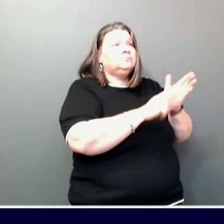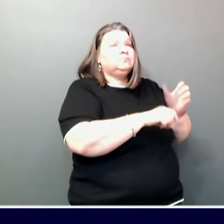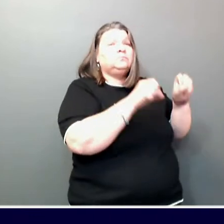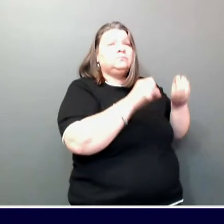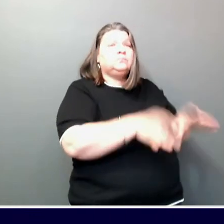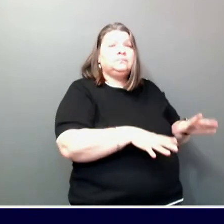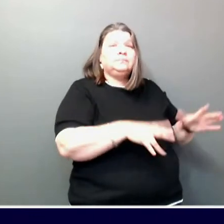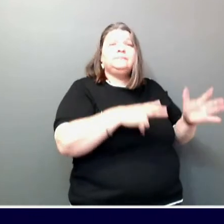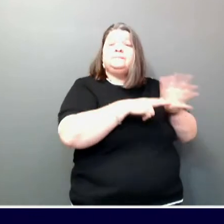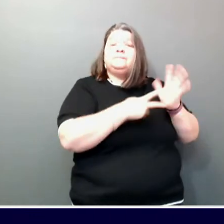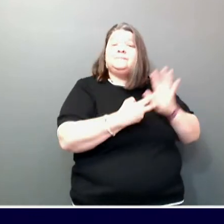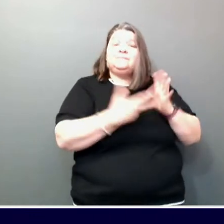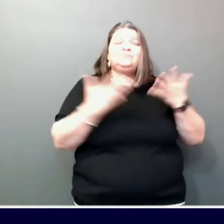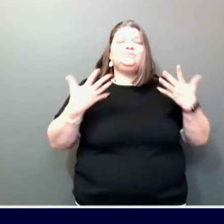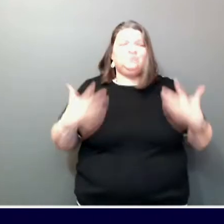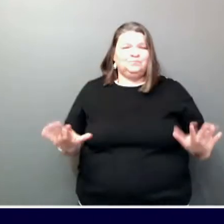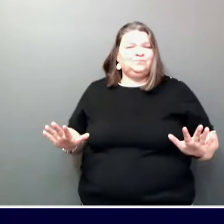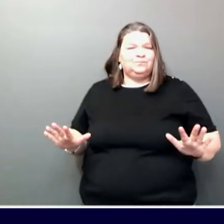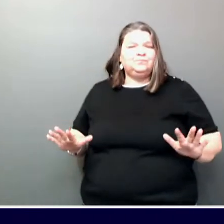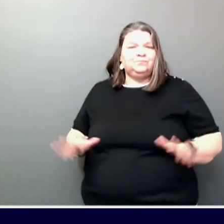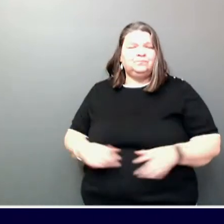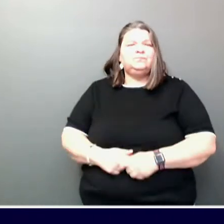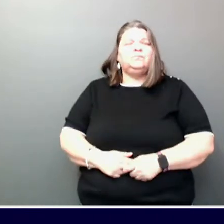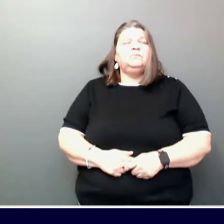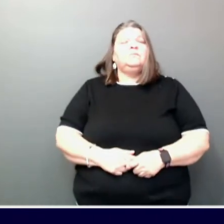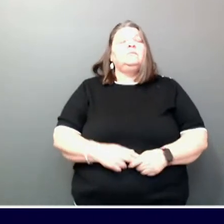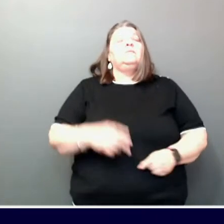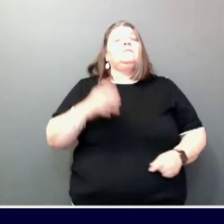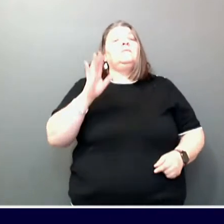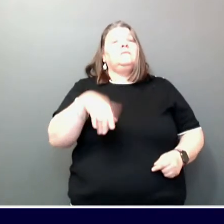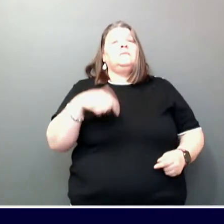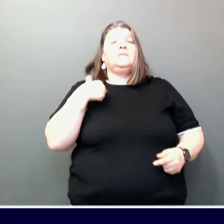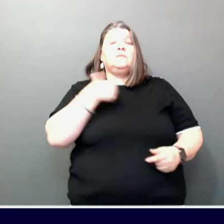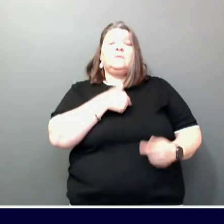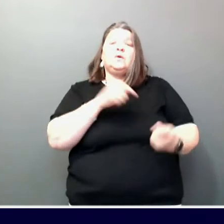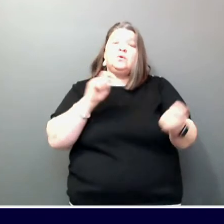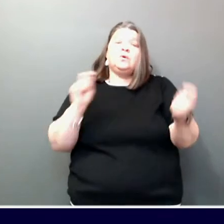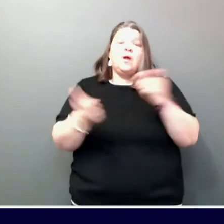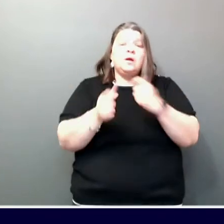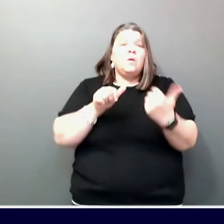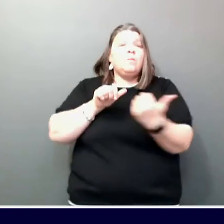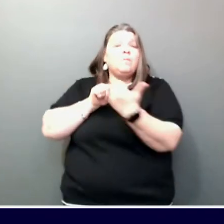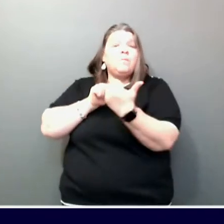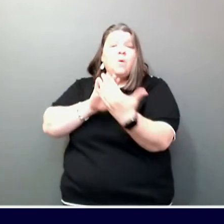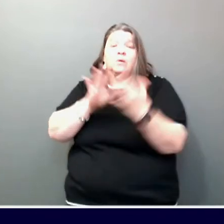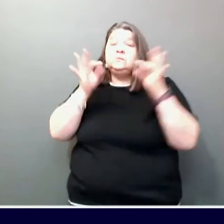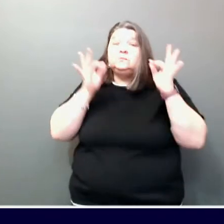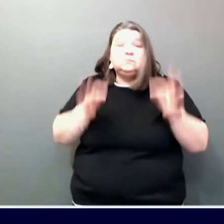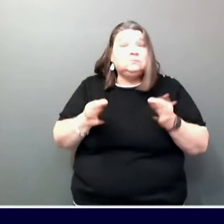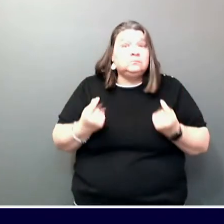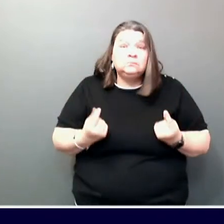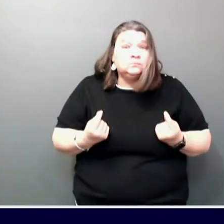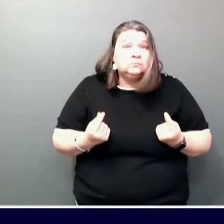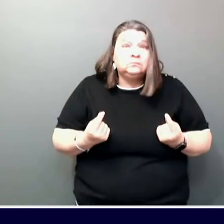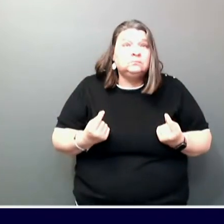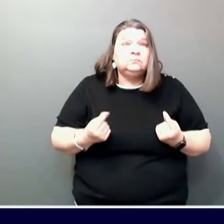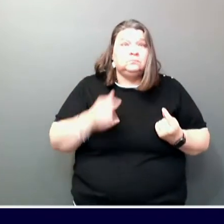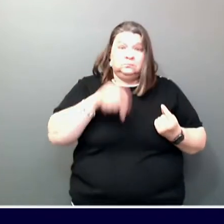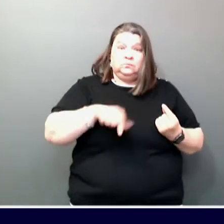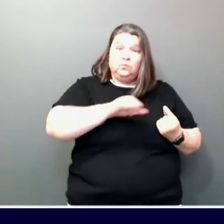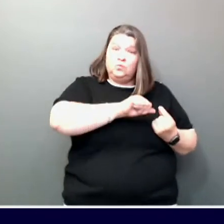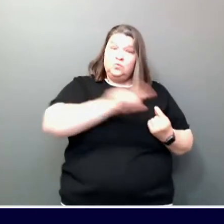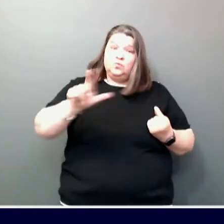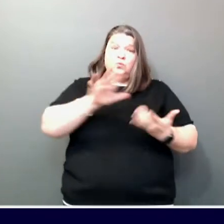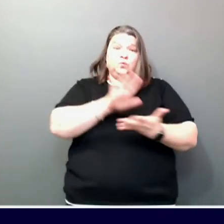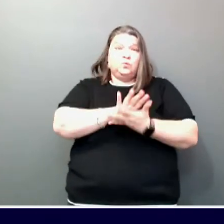Maine CDC has revised our recommendation to allow schools to suspend contact tracing